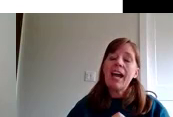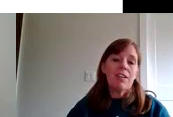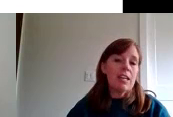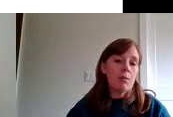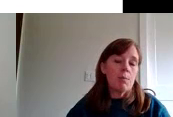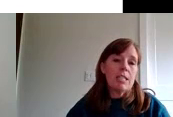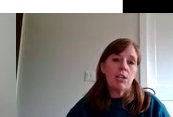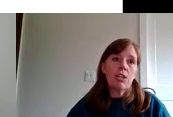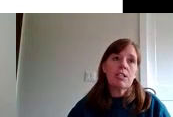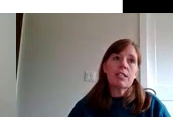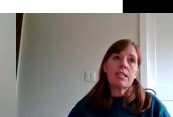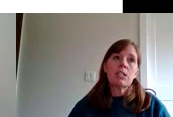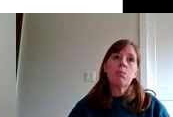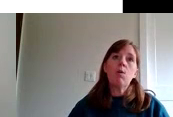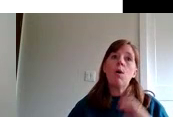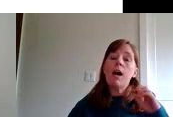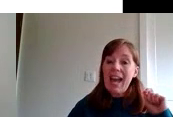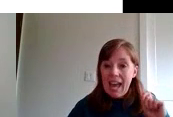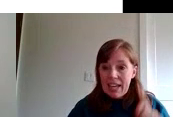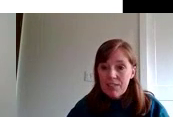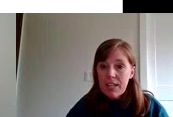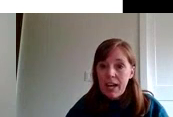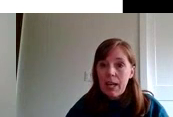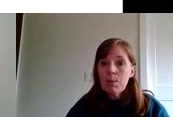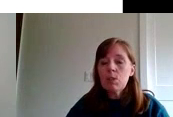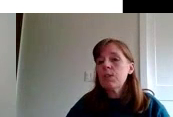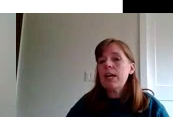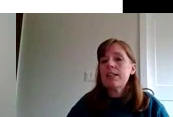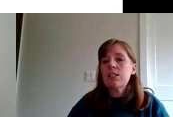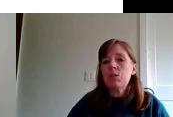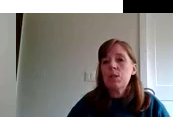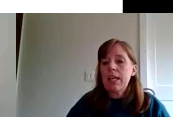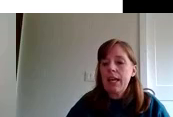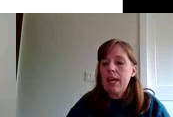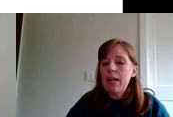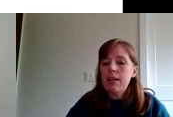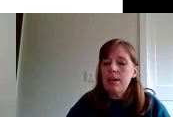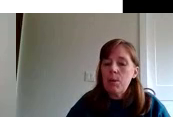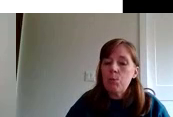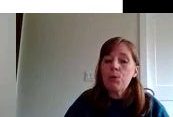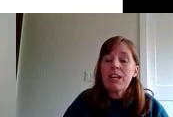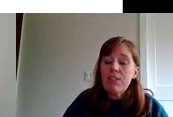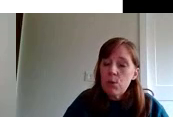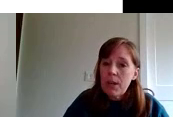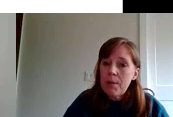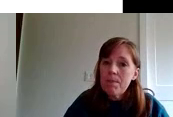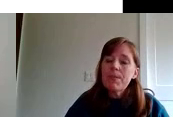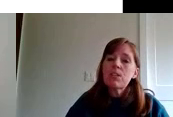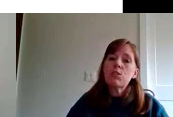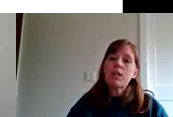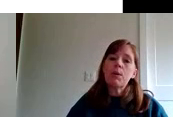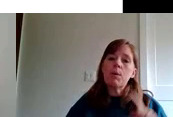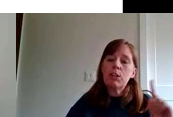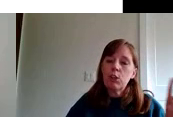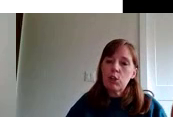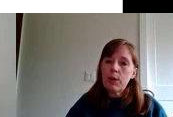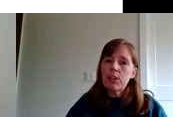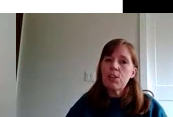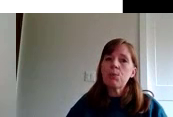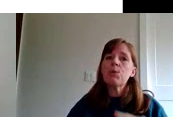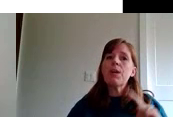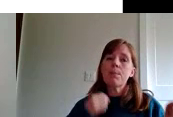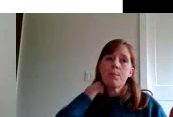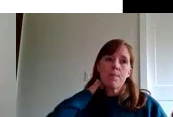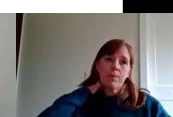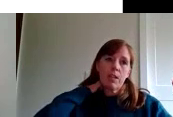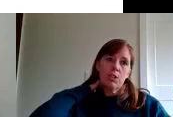with having materials accessible ahead of time so that students can preview them. So that way, when you're